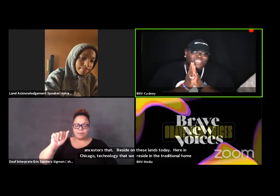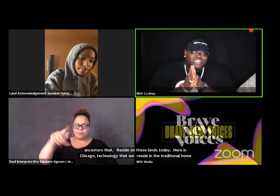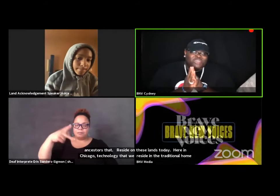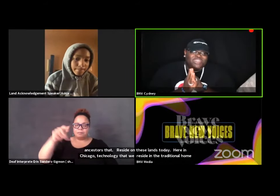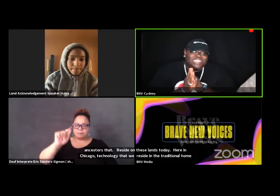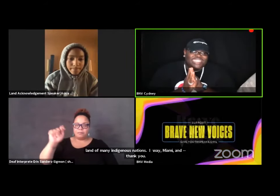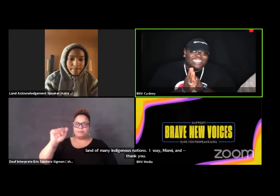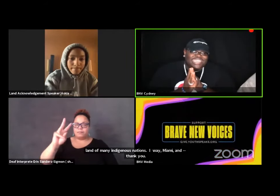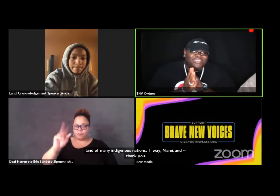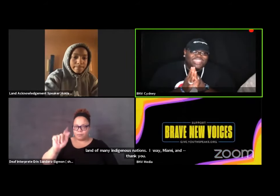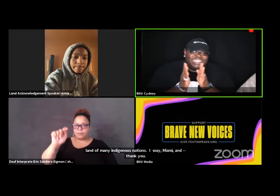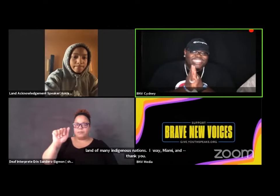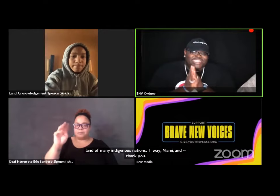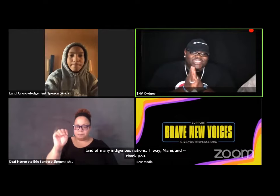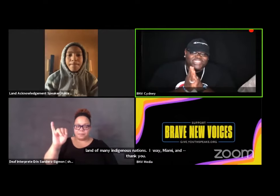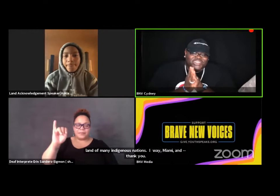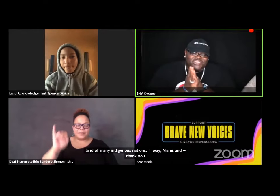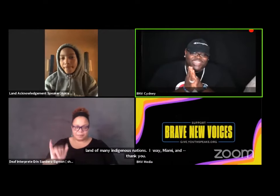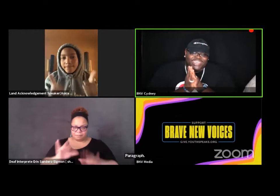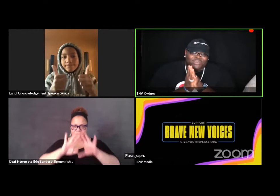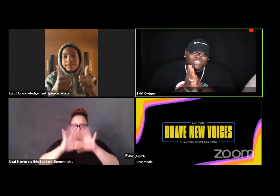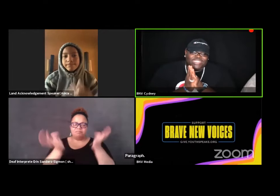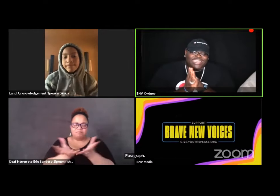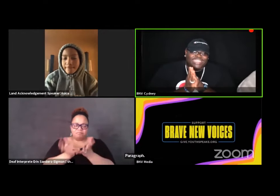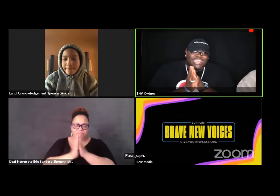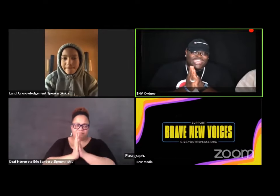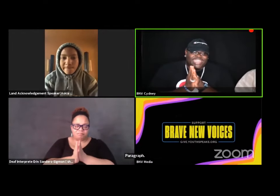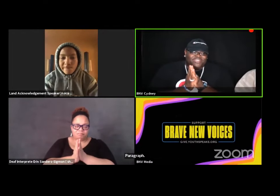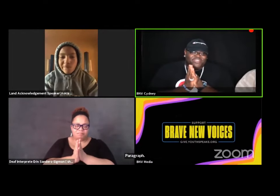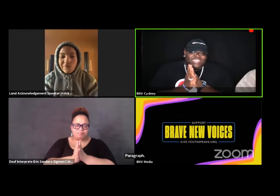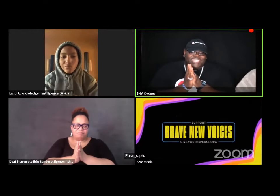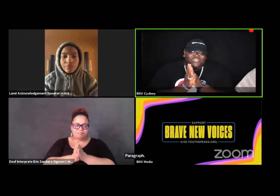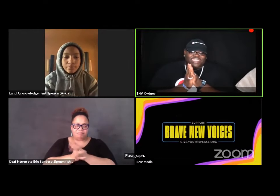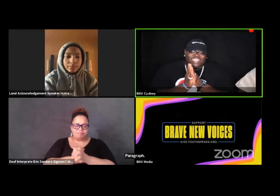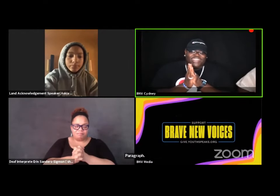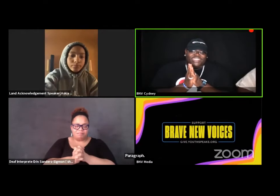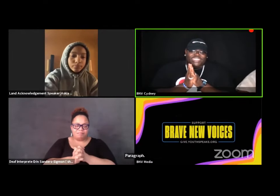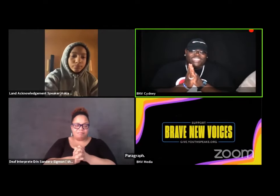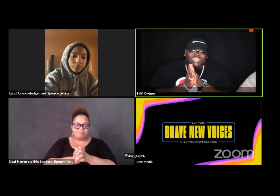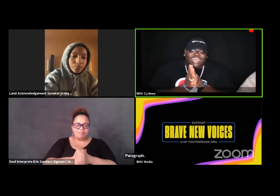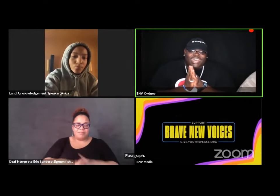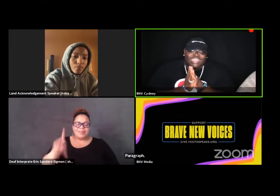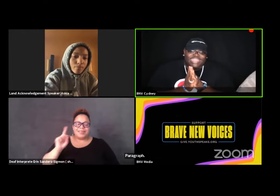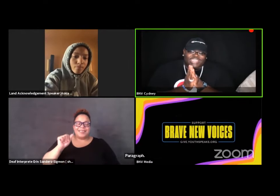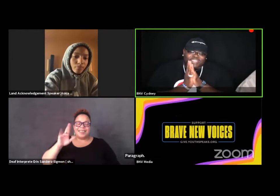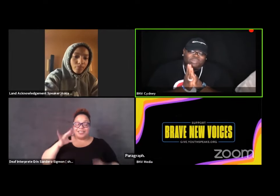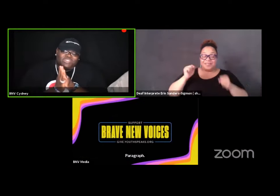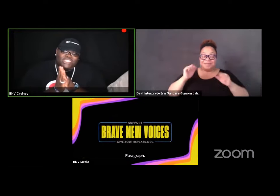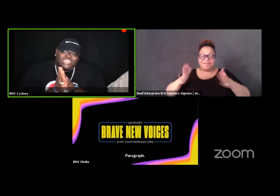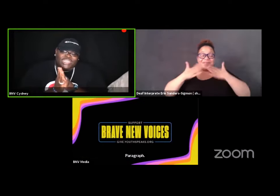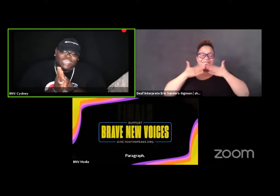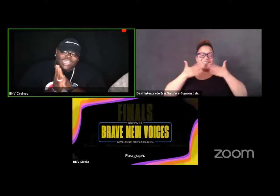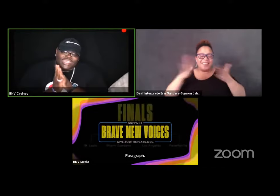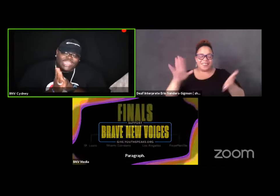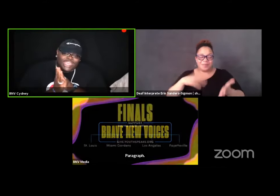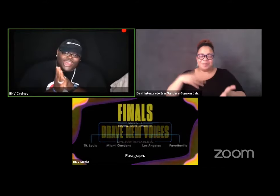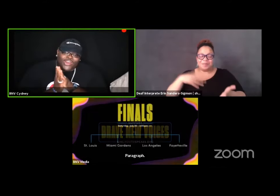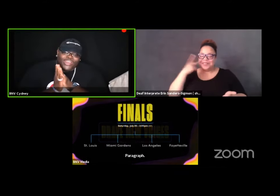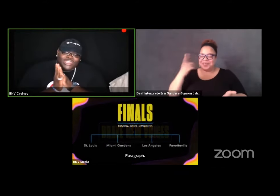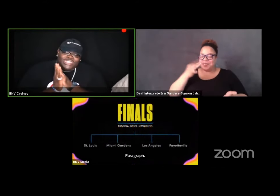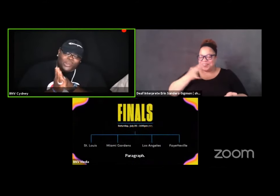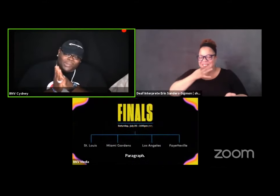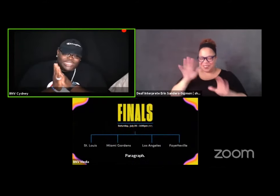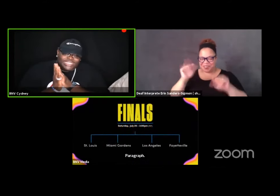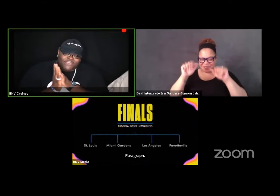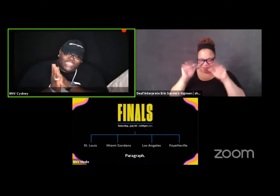Thank you so, so much, Ski. Can't wait to see you soon, man. Hope you're taking care. Peace out, peace out. Thank you so much for sharing that. Thank